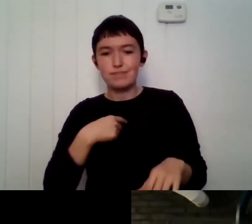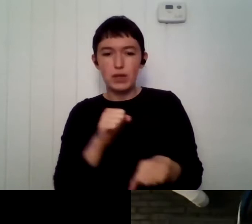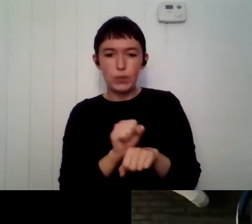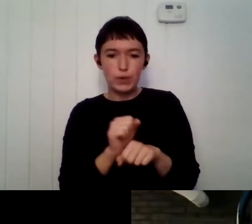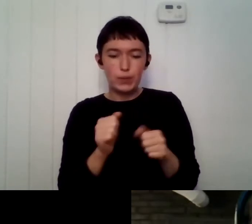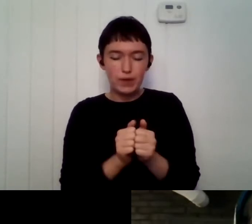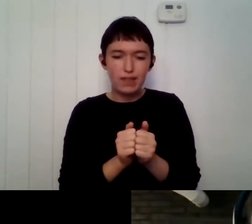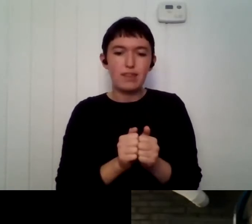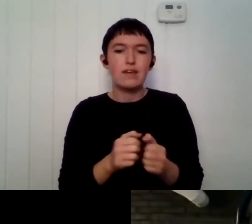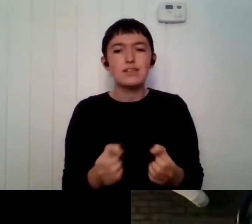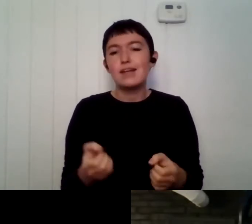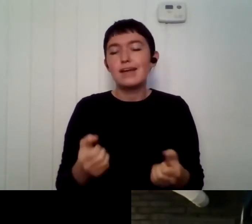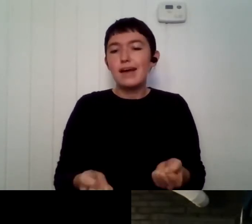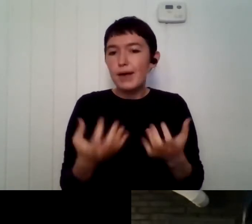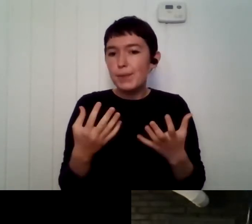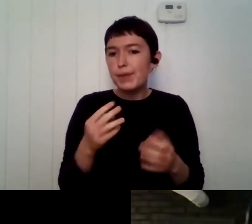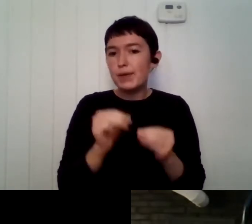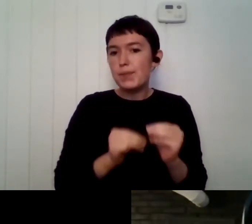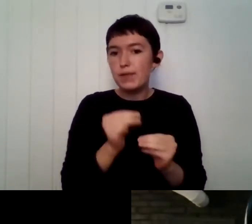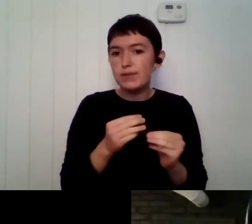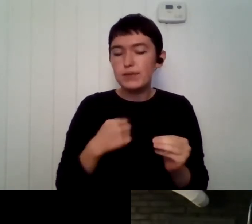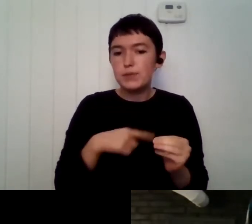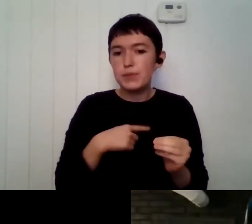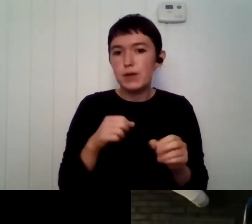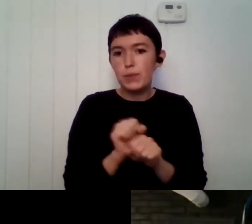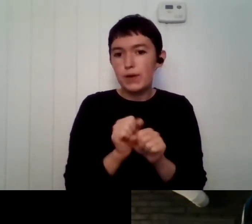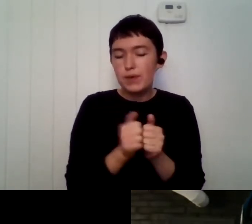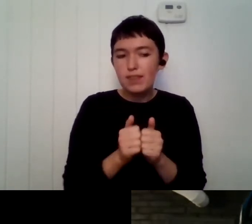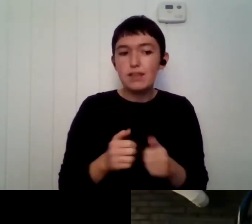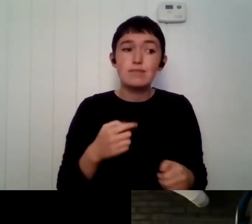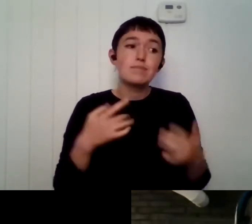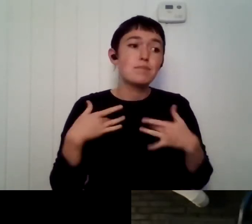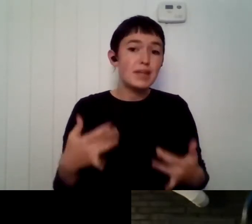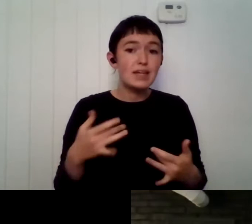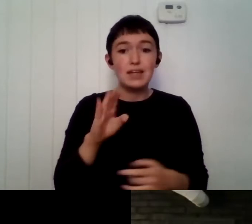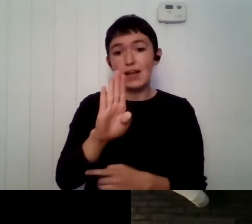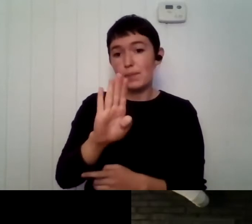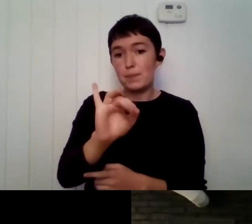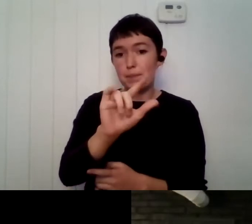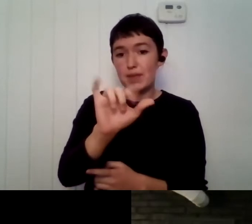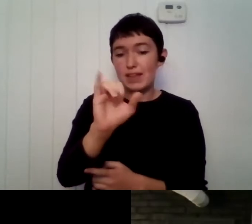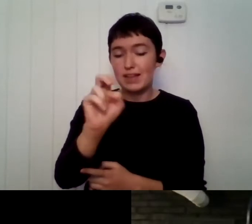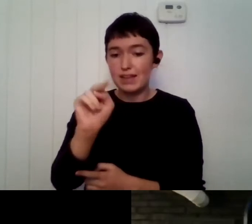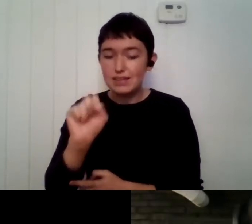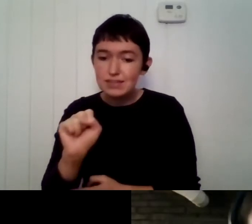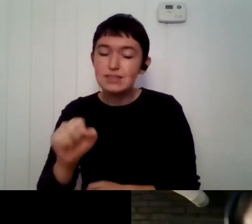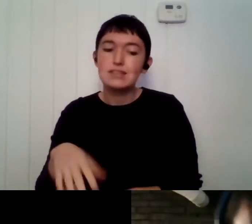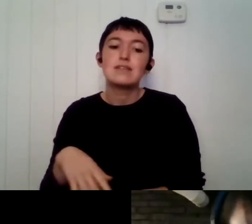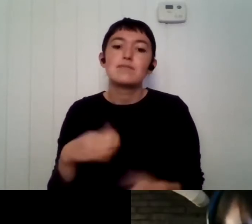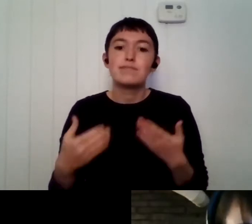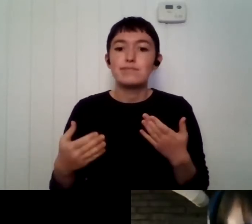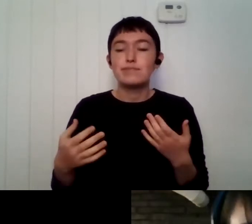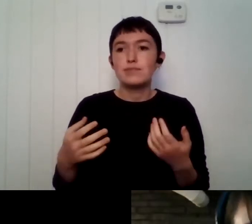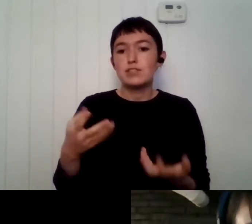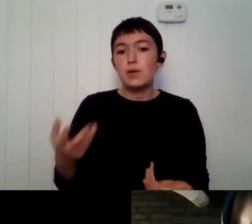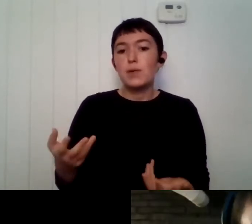many molecules we're typically working with. We're typically working with like billions of both hypothetical and actually